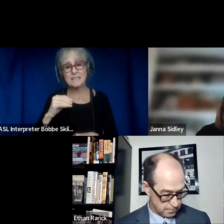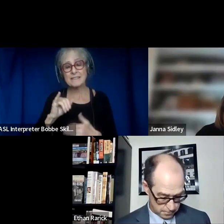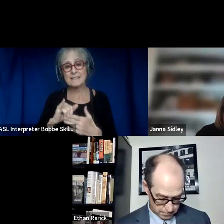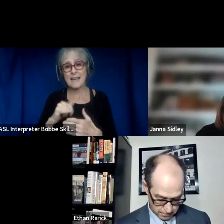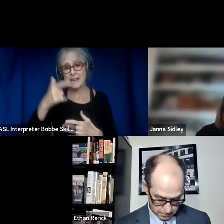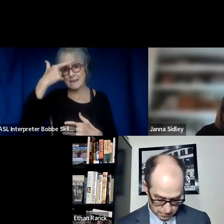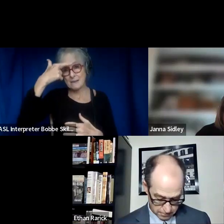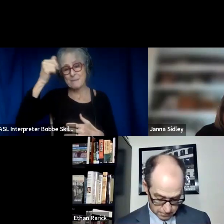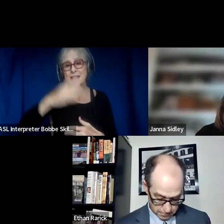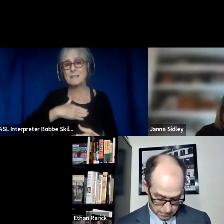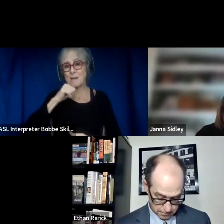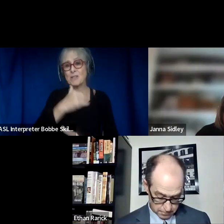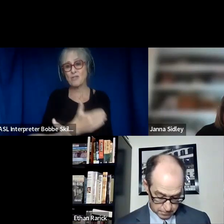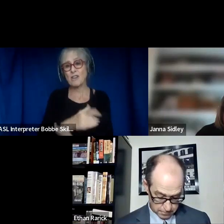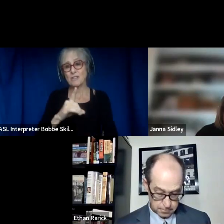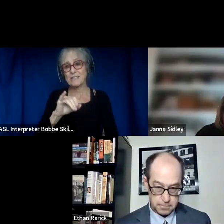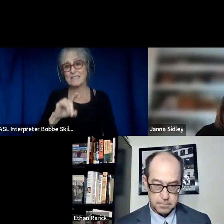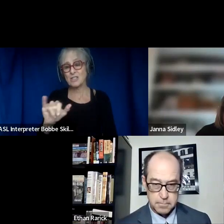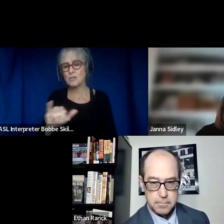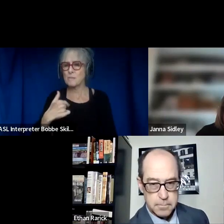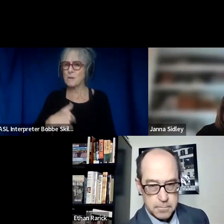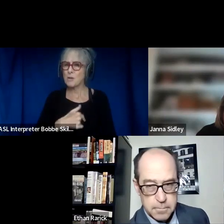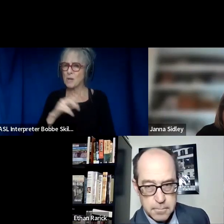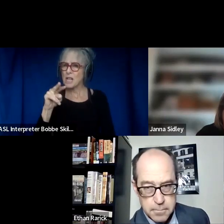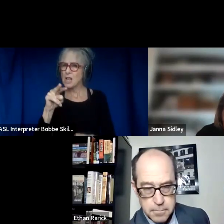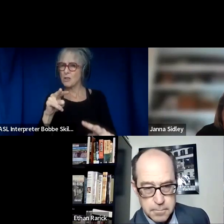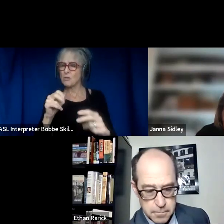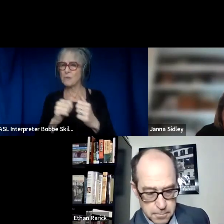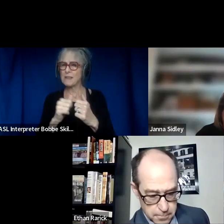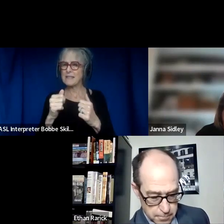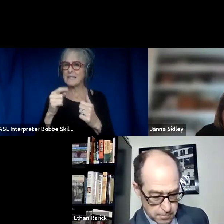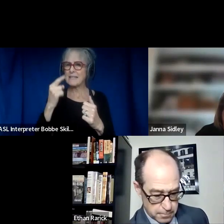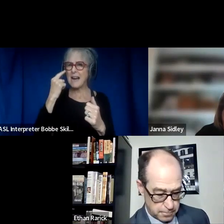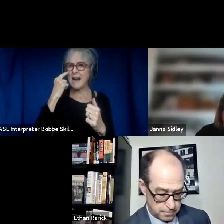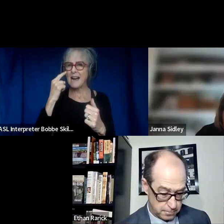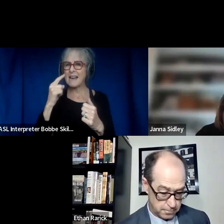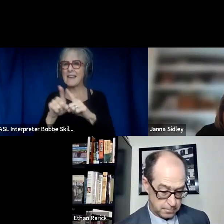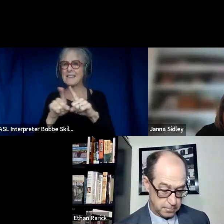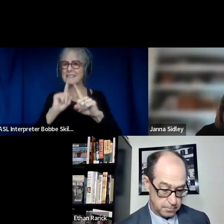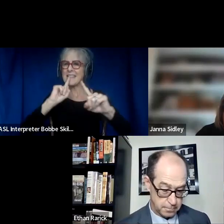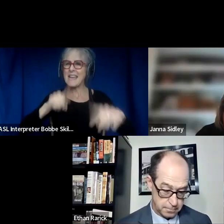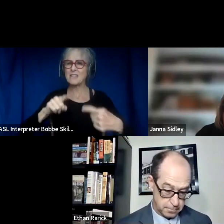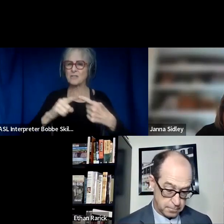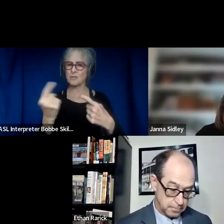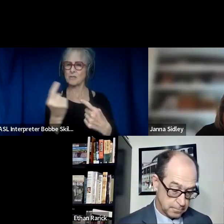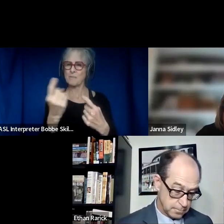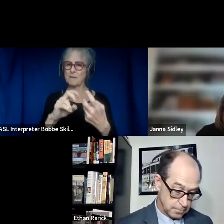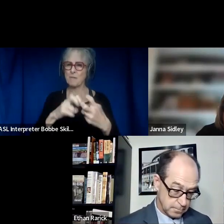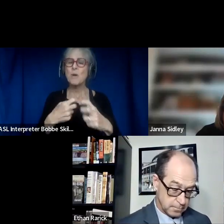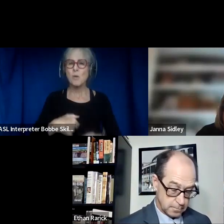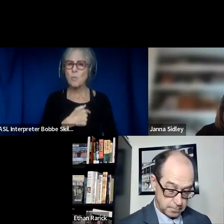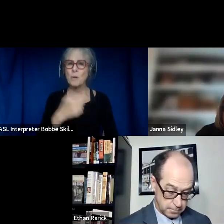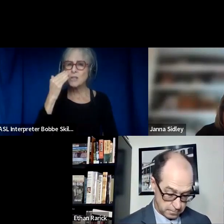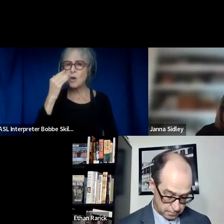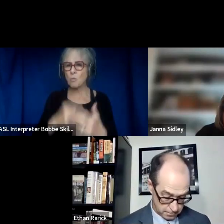always look, in the Black community especially, we look with an eye toward being the answer to someone's problems. We know what it feels like. The entire civil